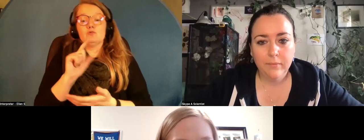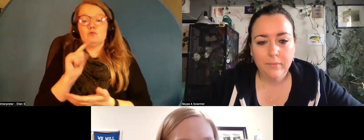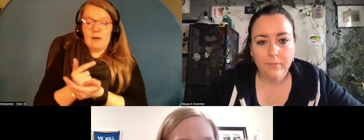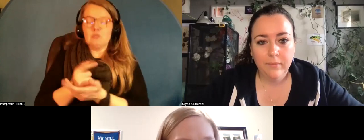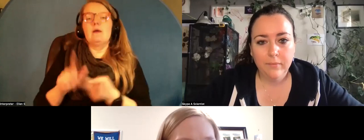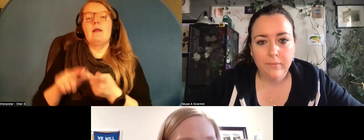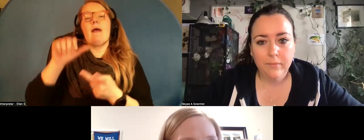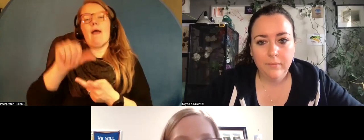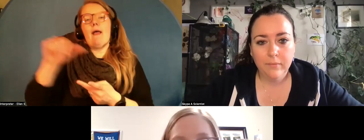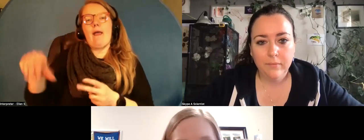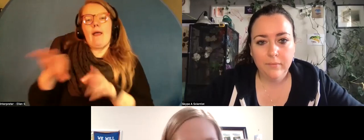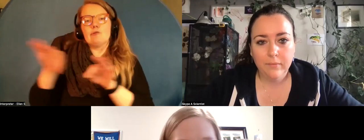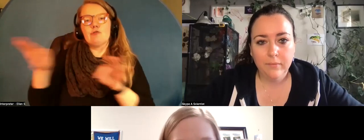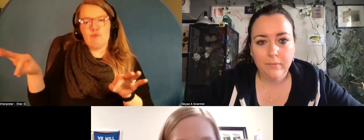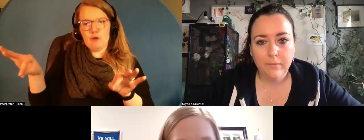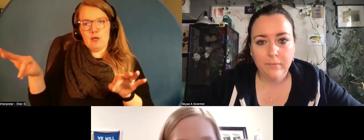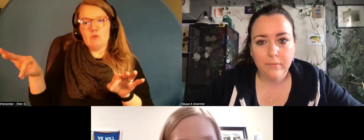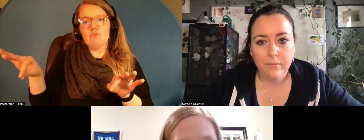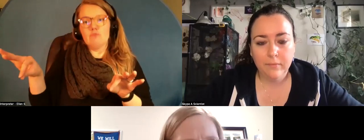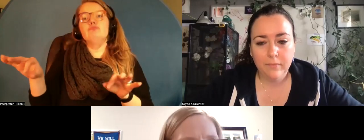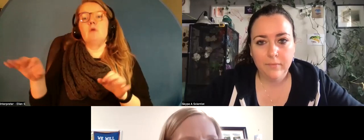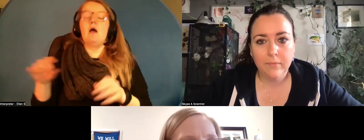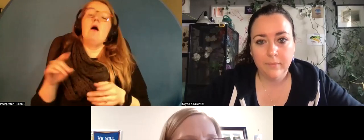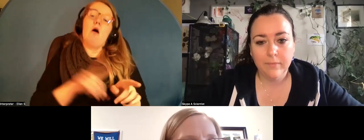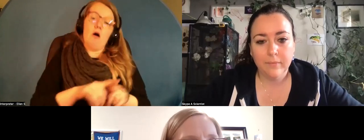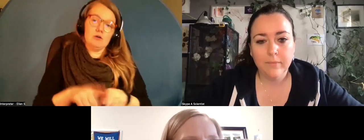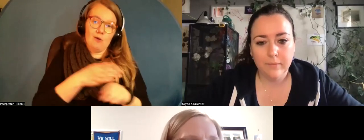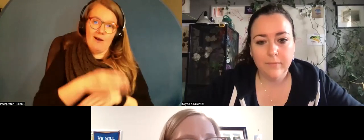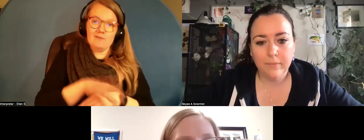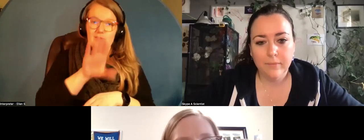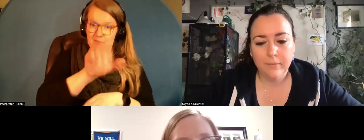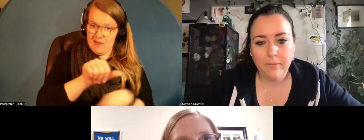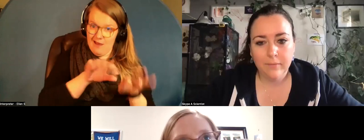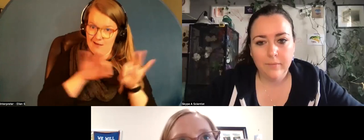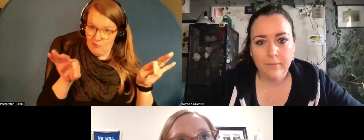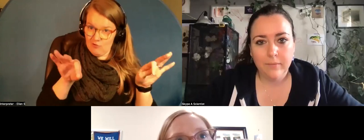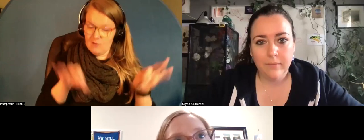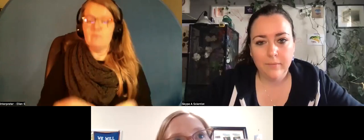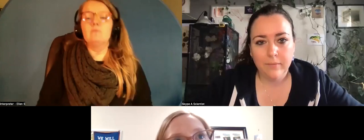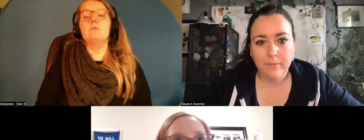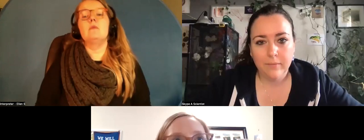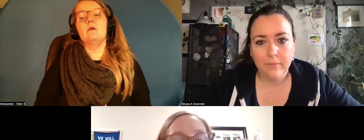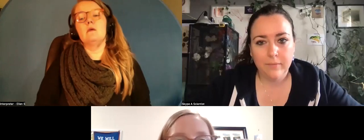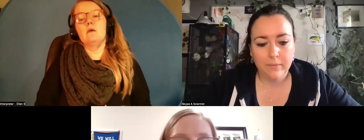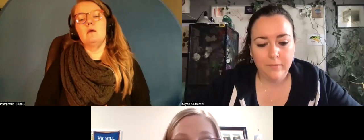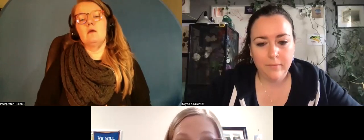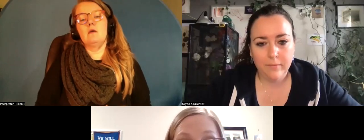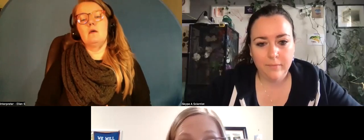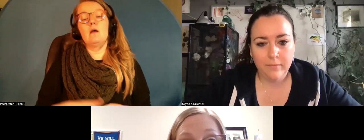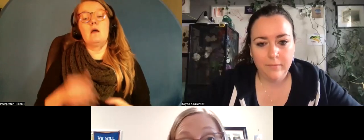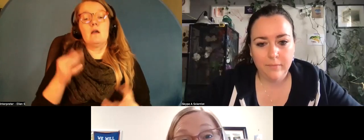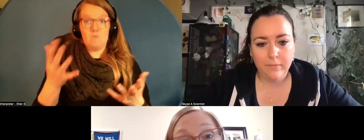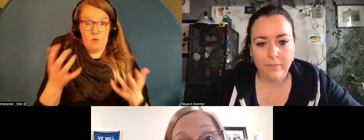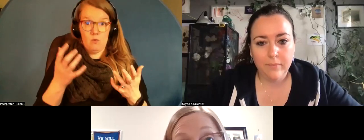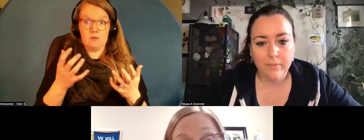degree in a community college, or after a bachelor's degree. And then if you want to be the person who is really